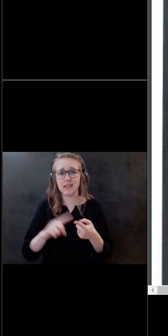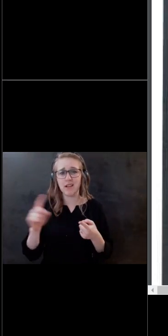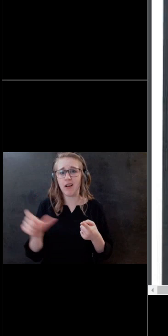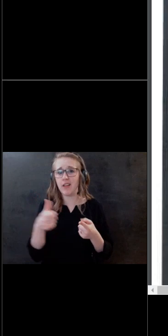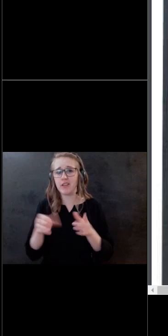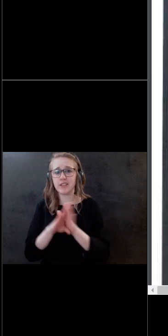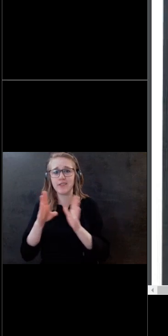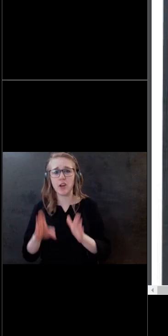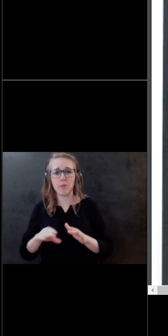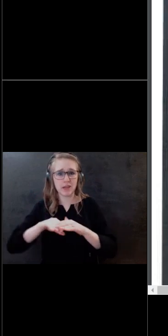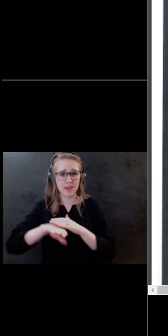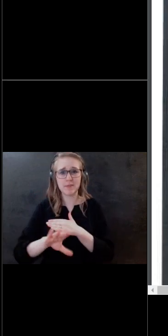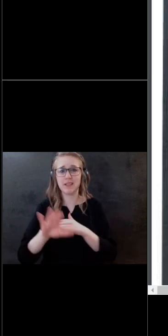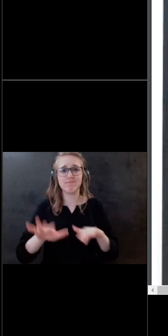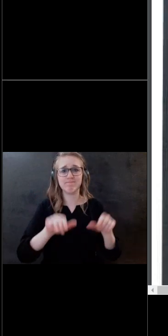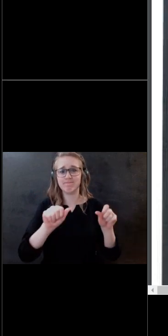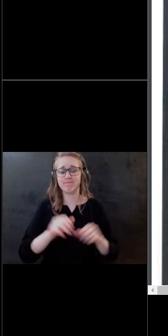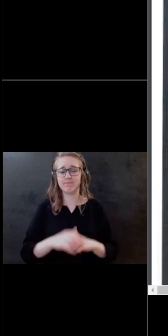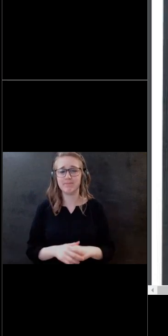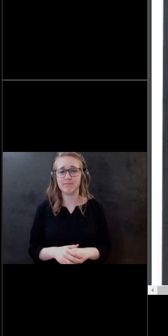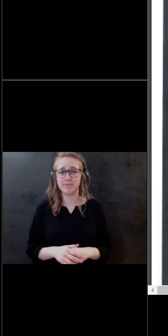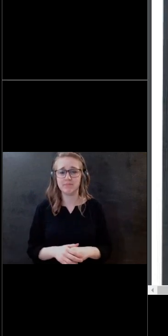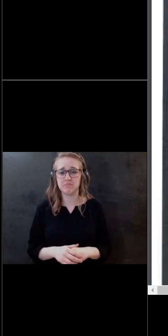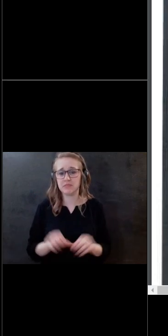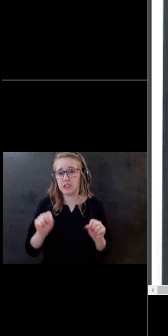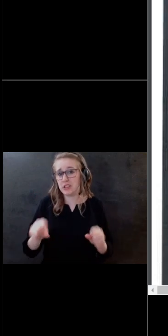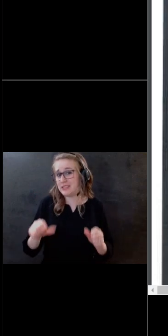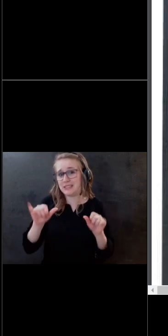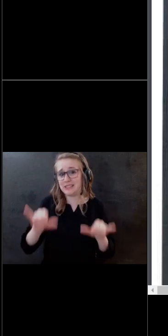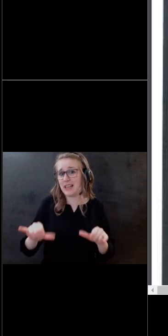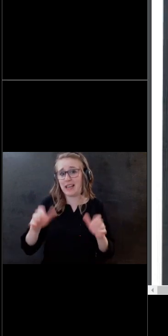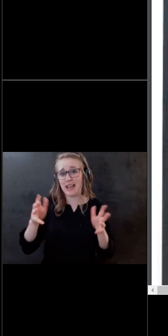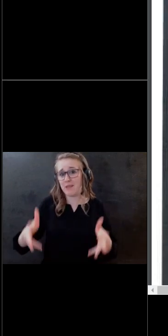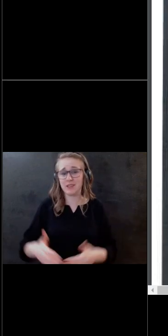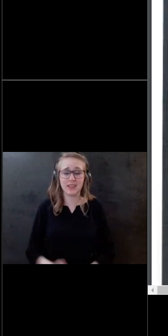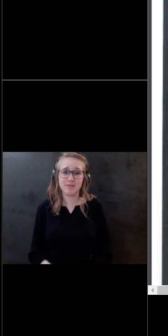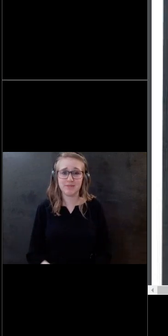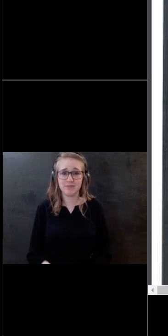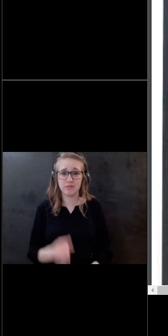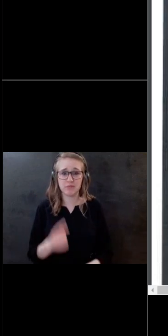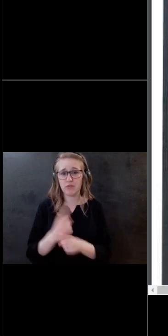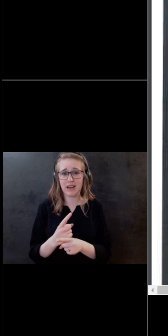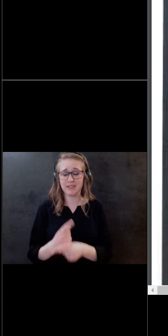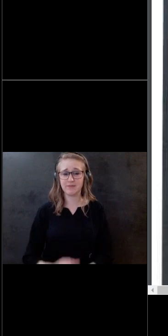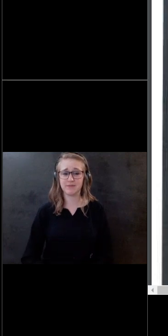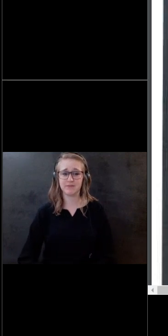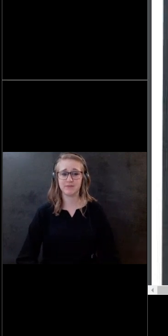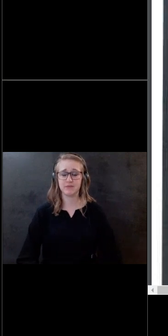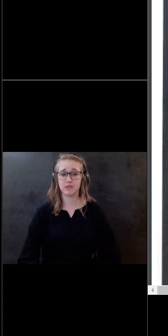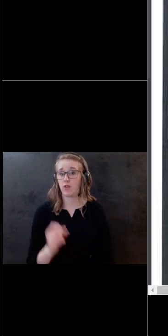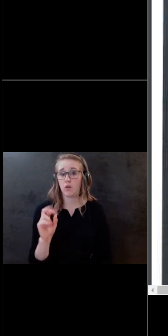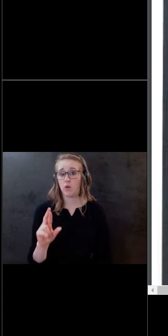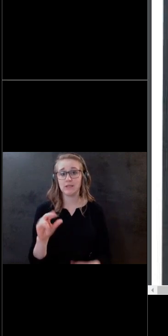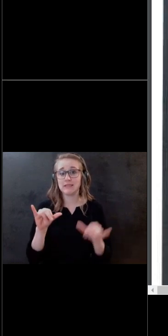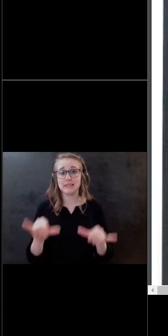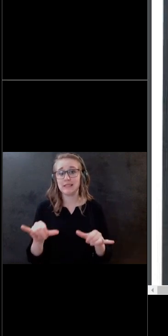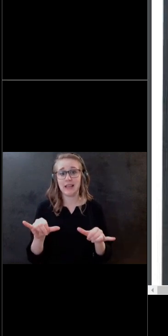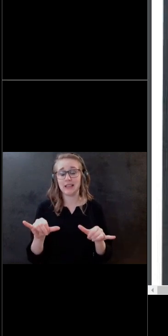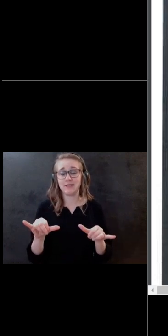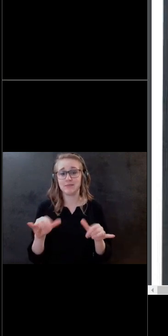comes in. So we could, it could stay empty, right? If it was flipped, you know, or it could stay empty. We could, you